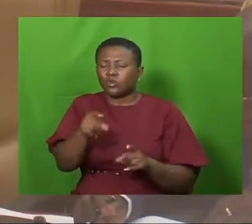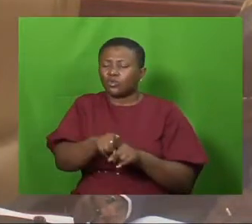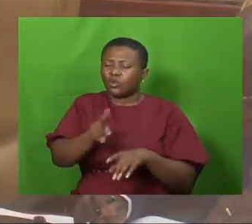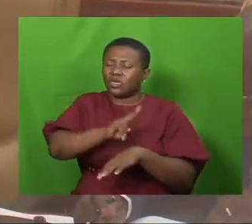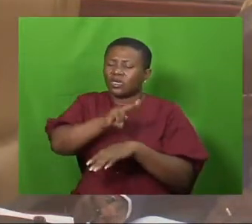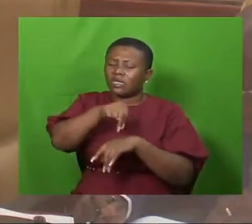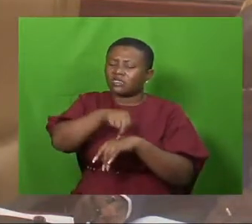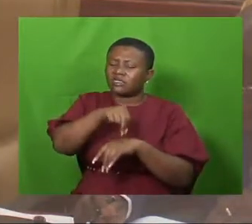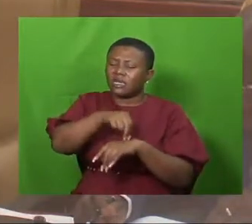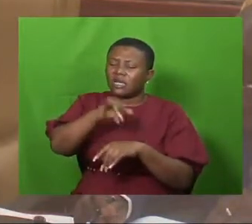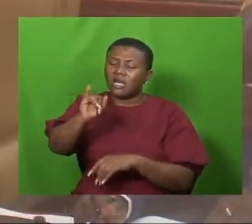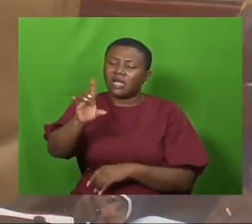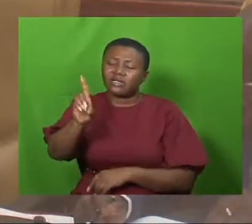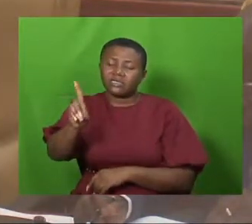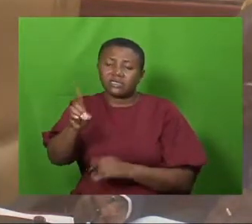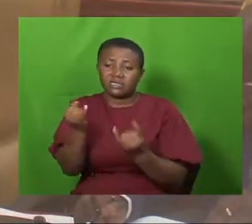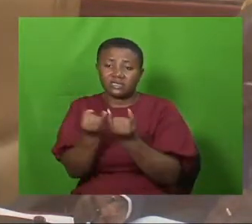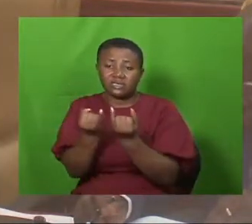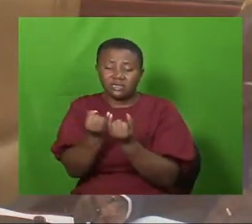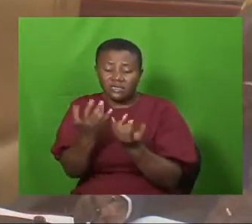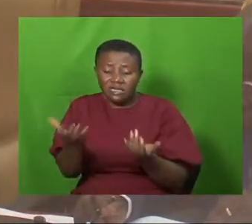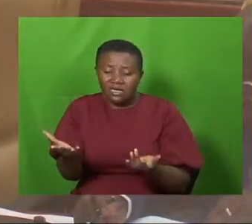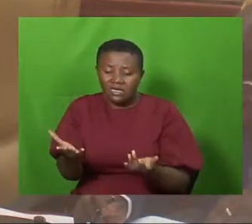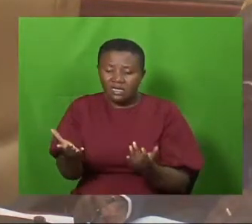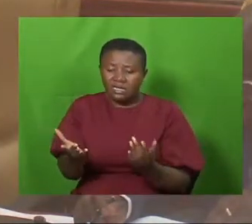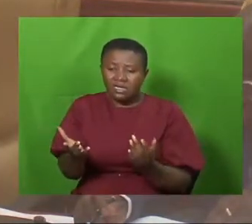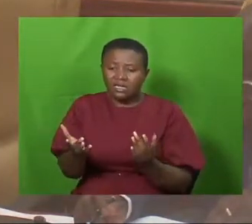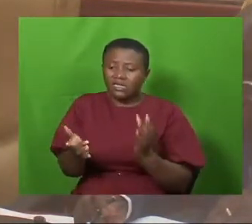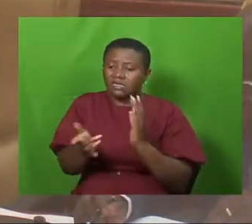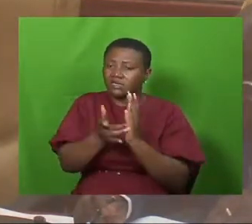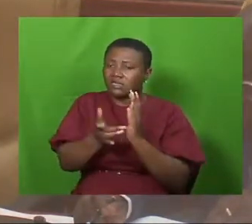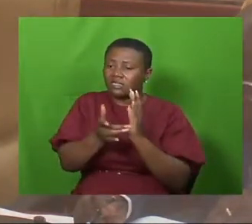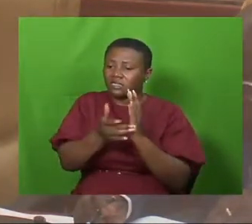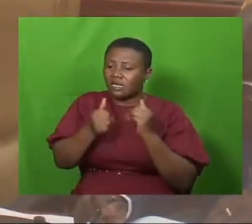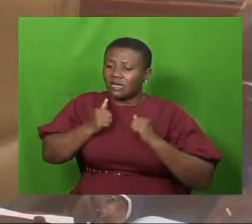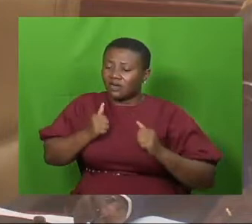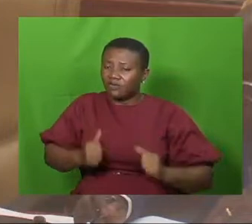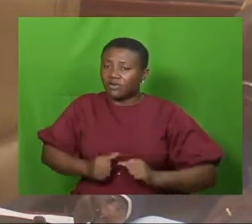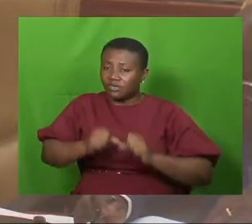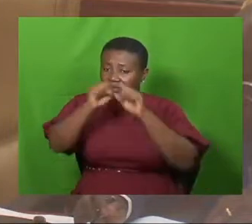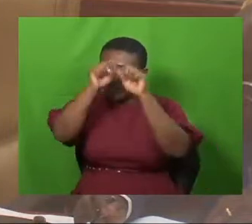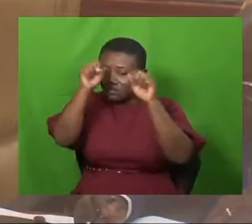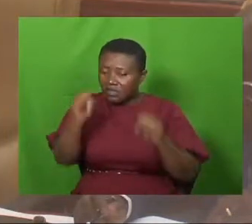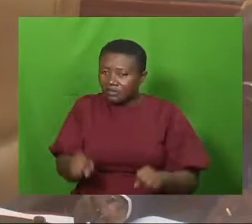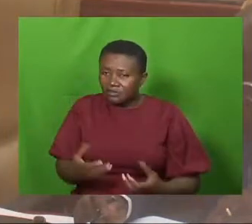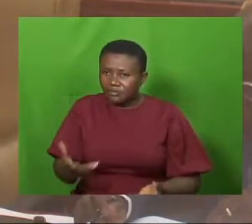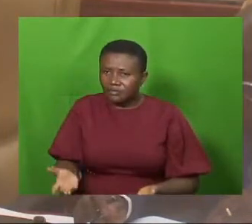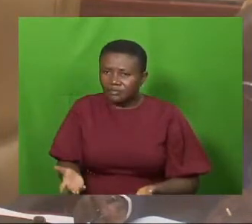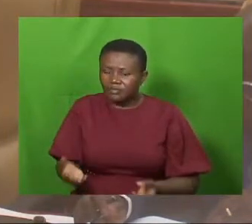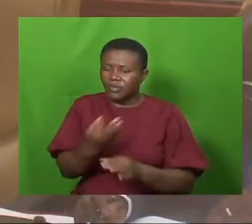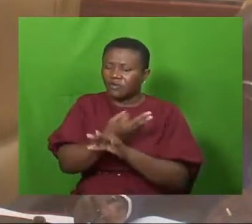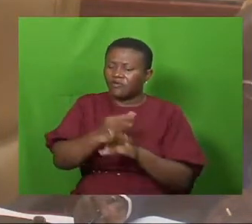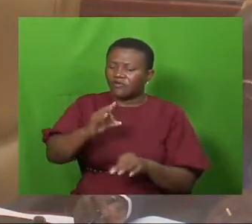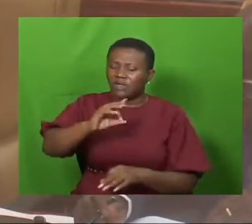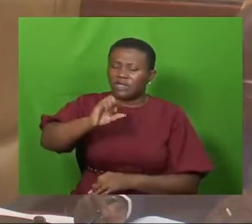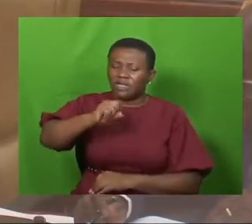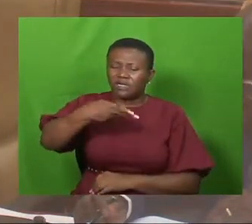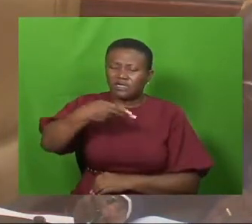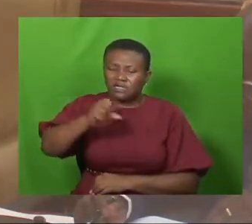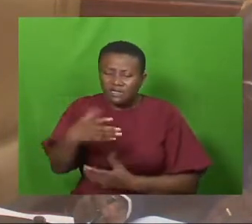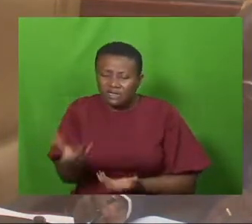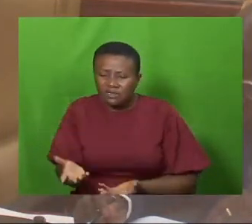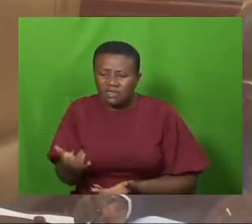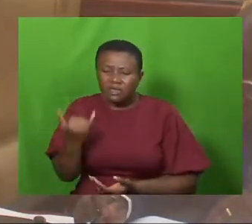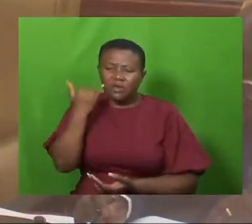to oppose the digital address system, to oppose free SHS, to oppose mobile money interoperability, to